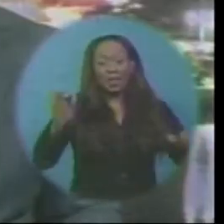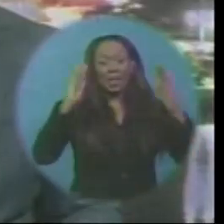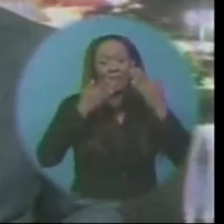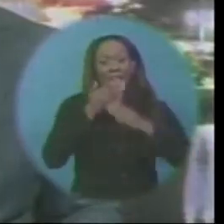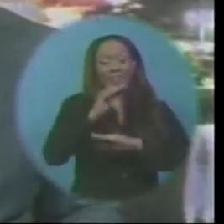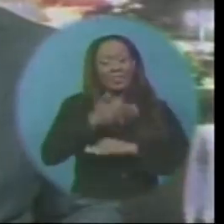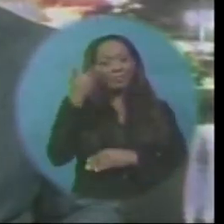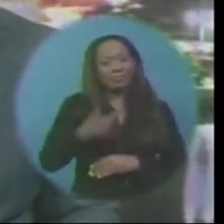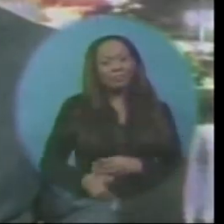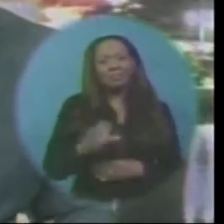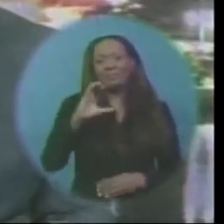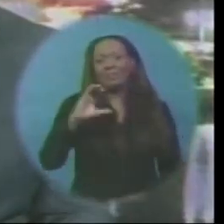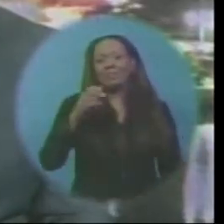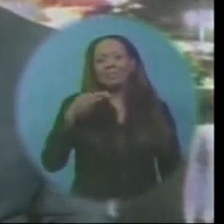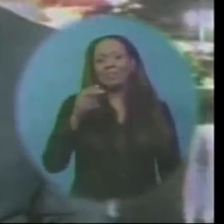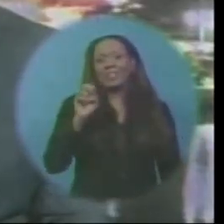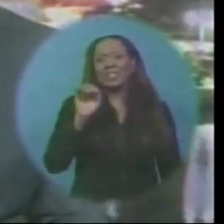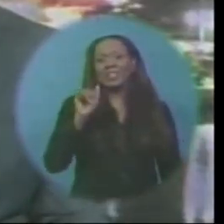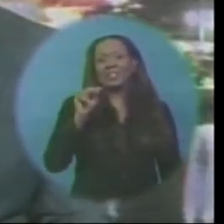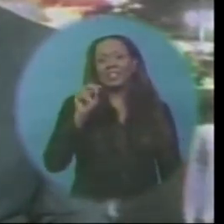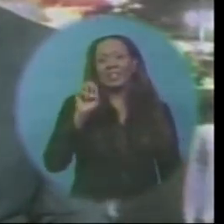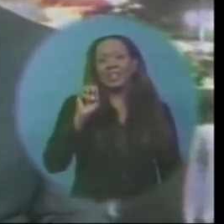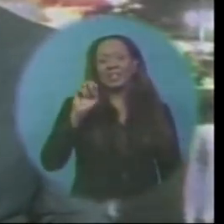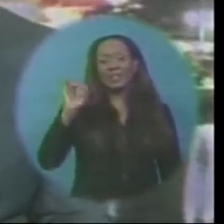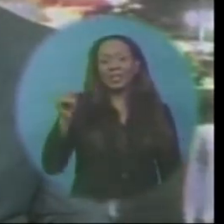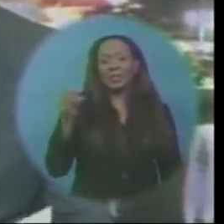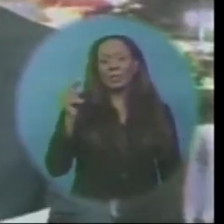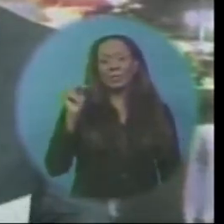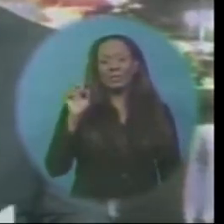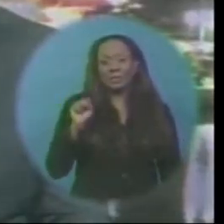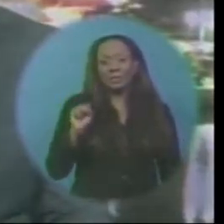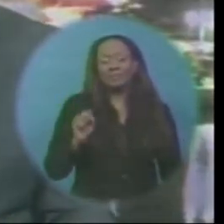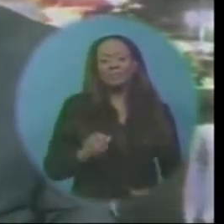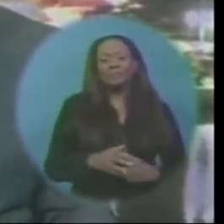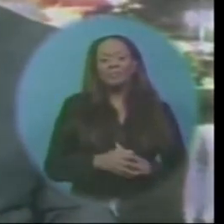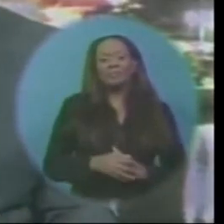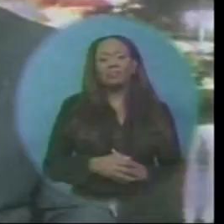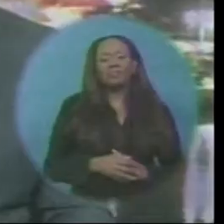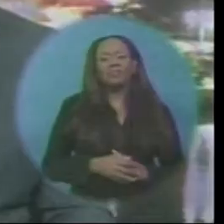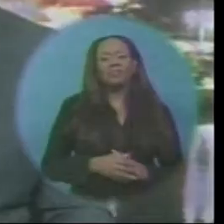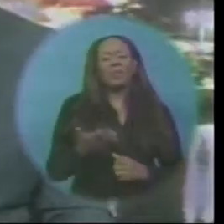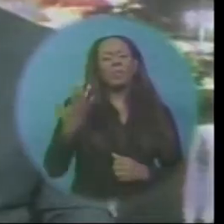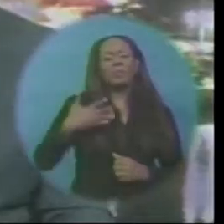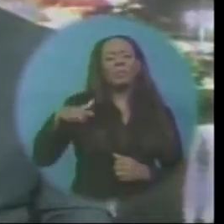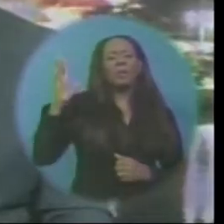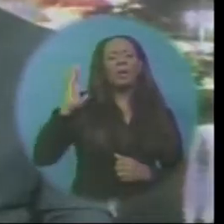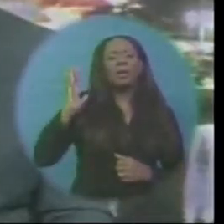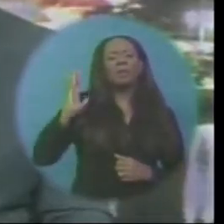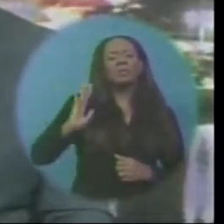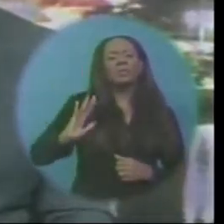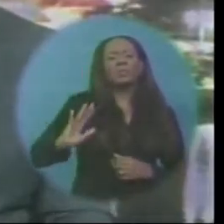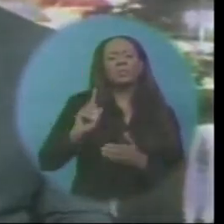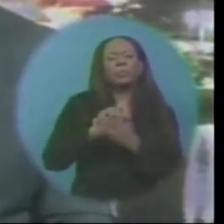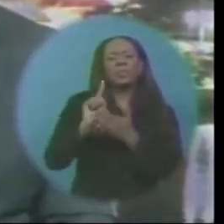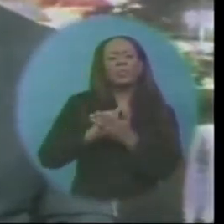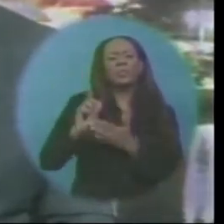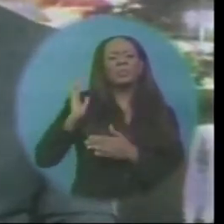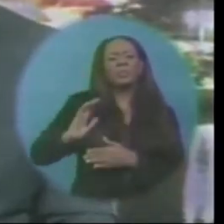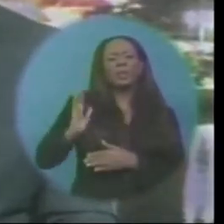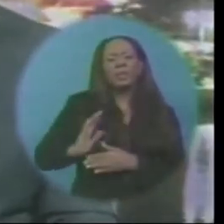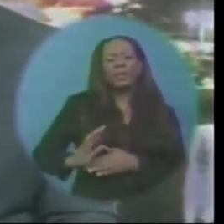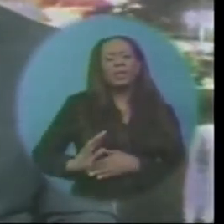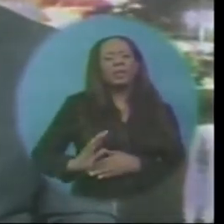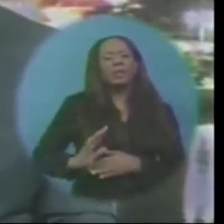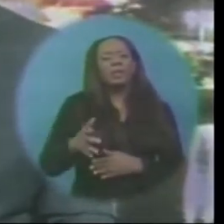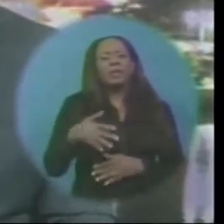Good evening, I'm Shane Jones, leading the news at 7. Over the past few weeks, the issue of sewage on the South